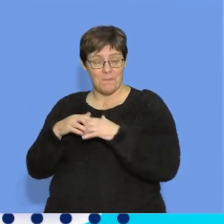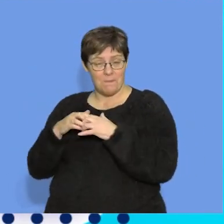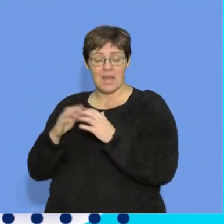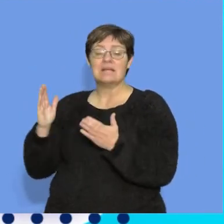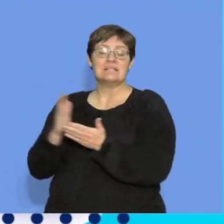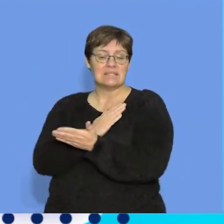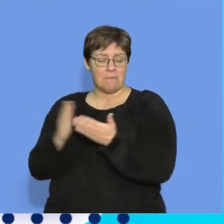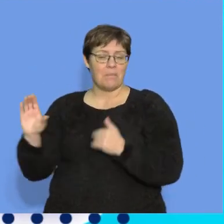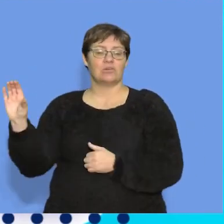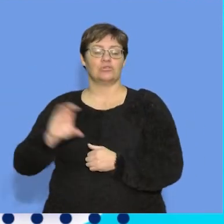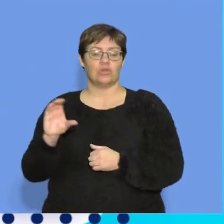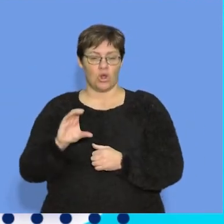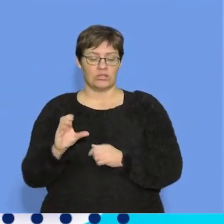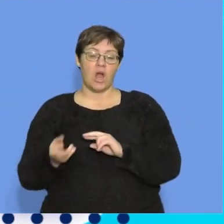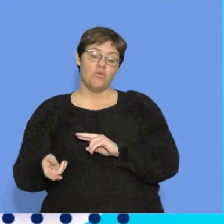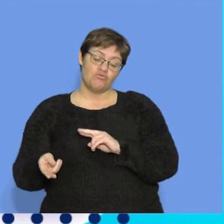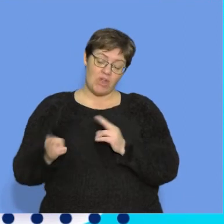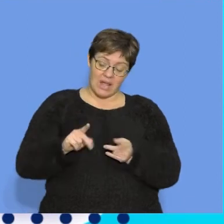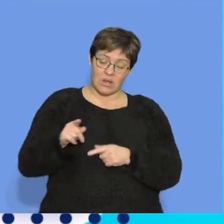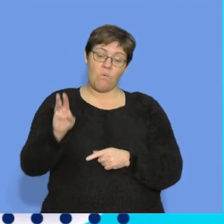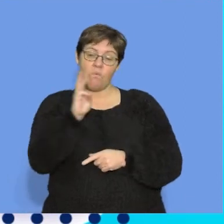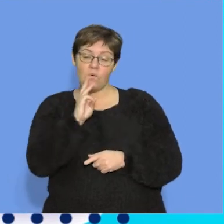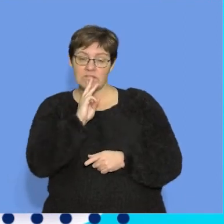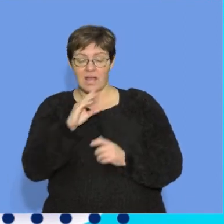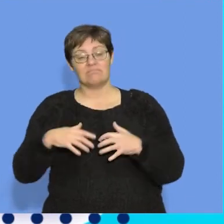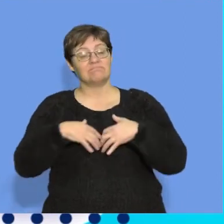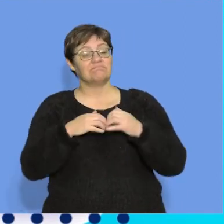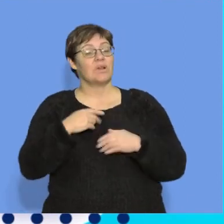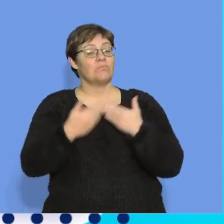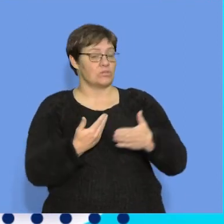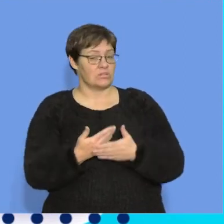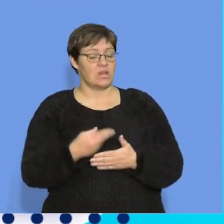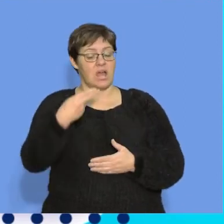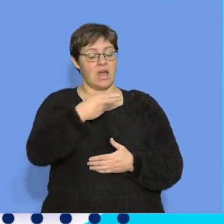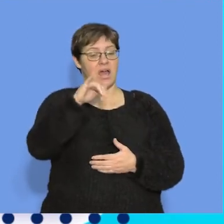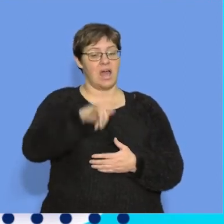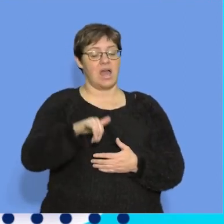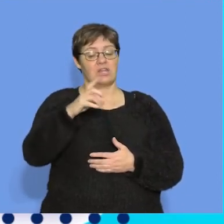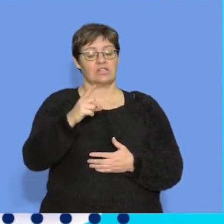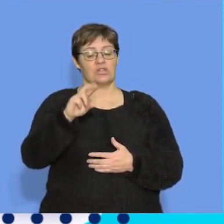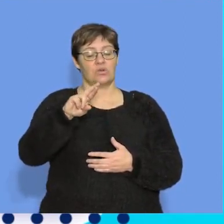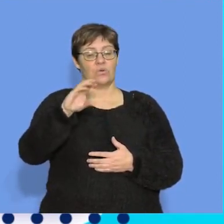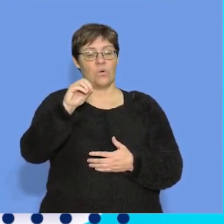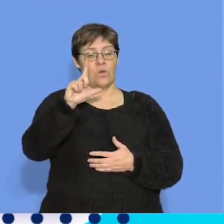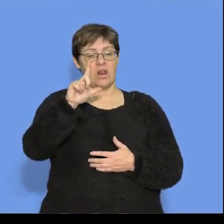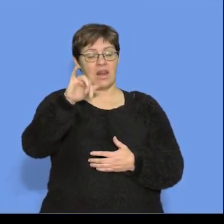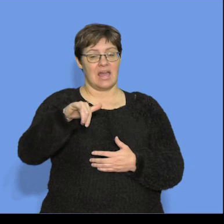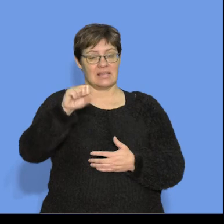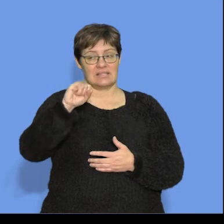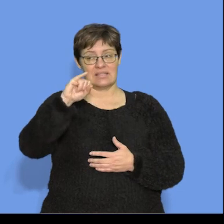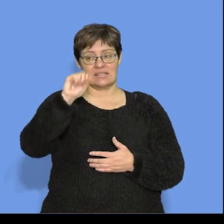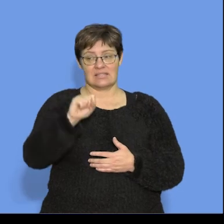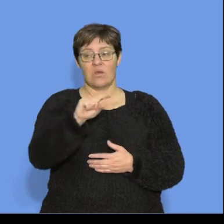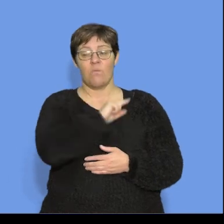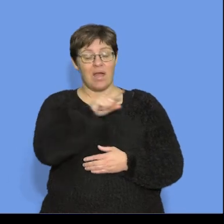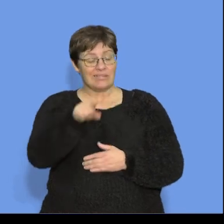sometimes the salt can react with the water. We call that process hydrolysis. Please learn that definition because it's